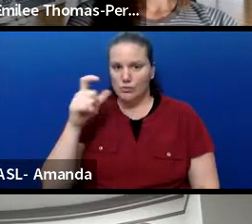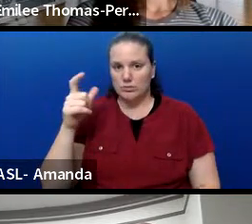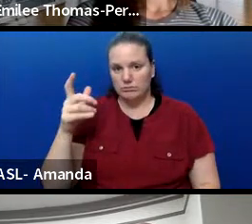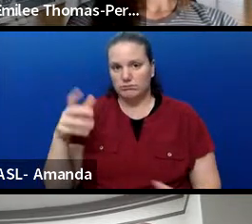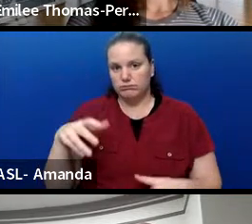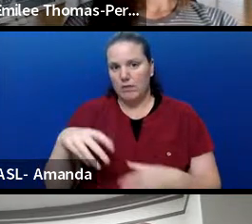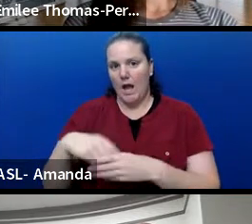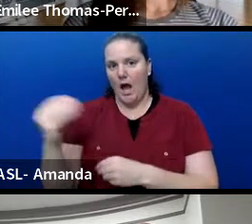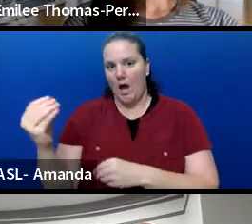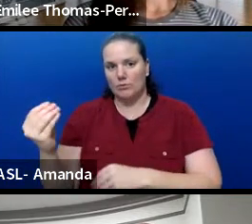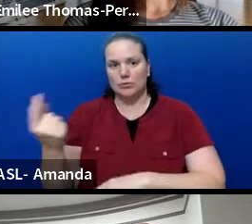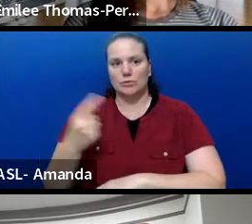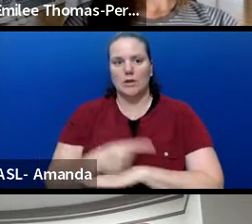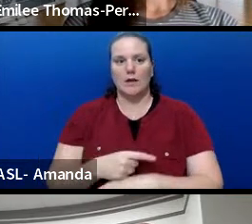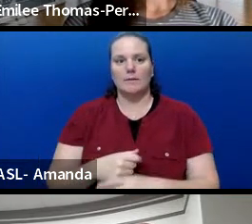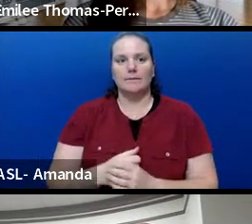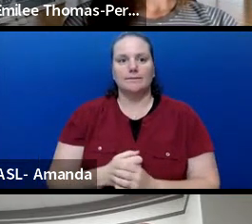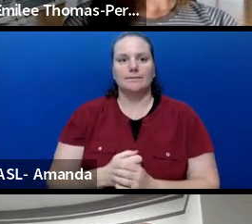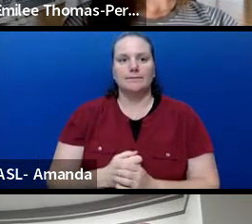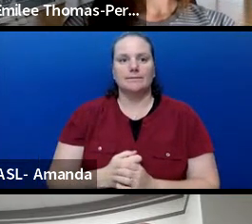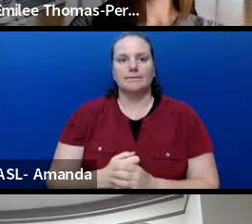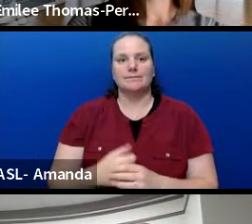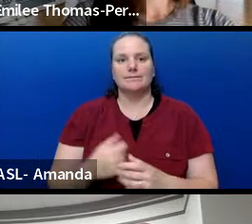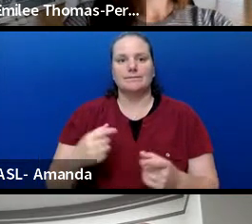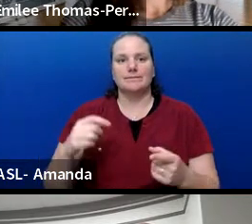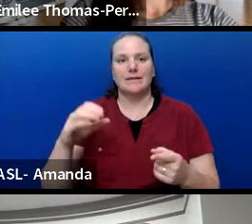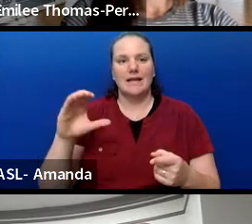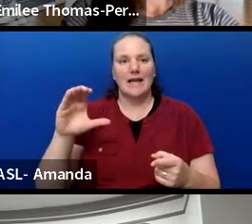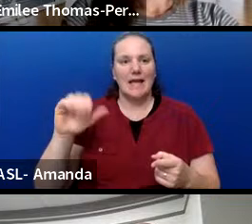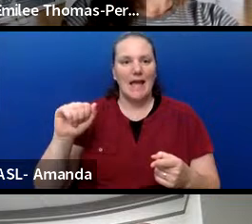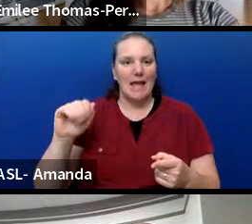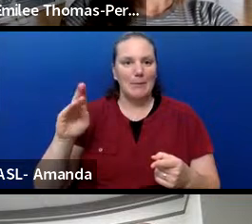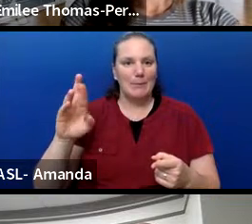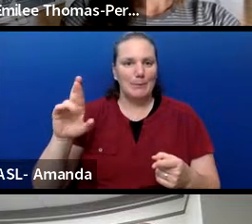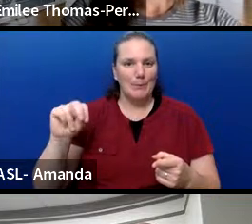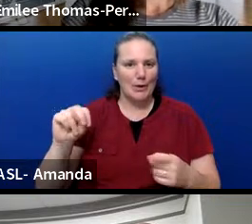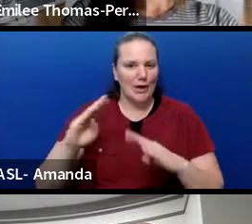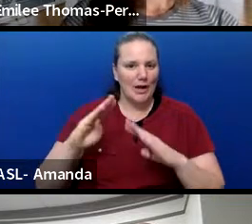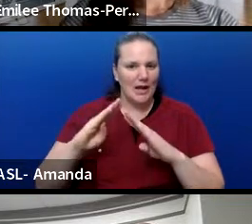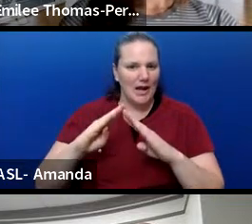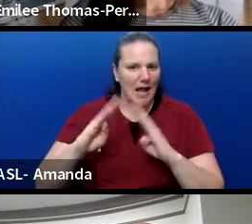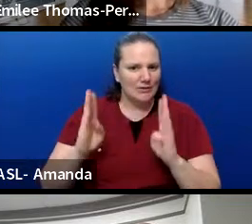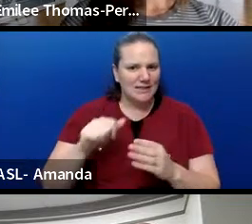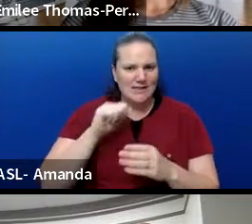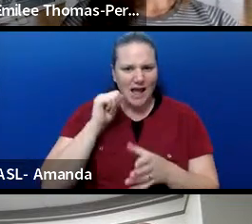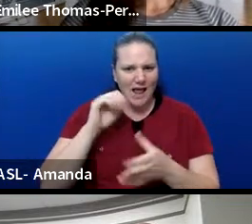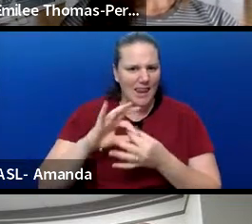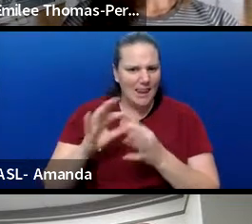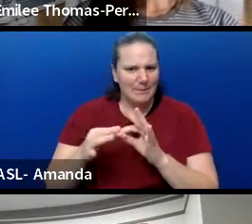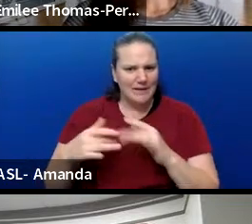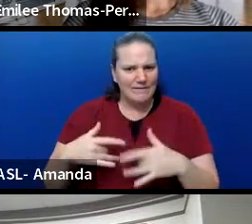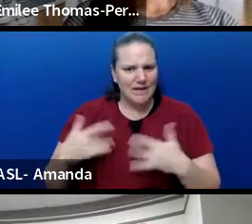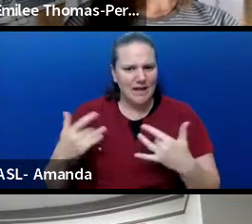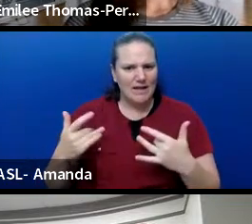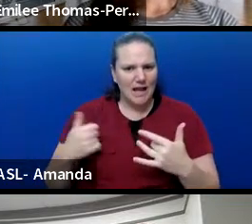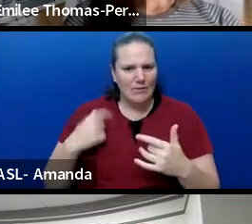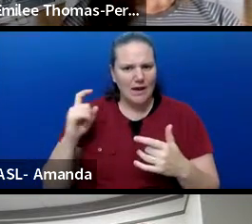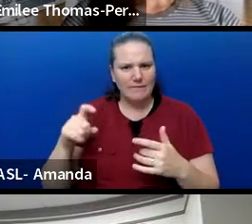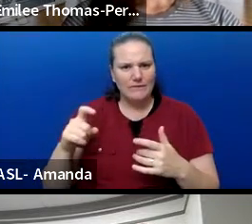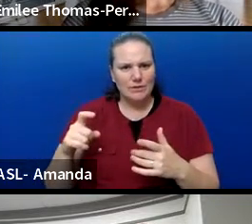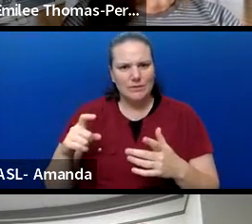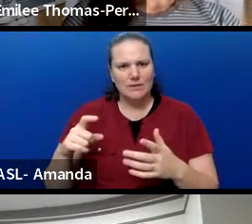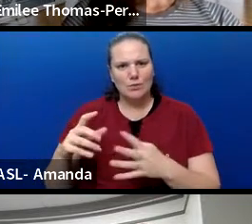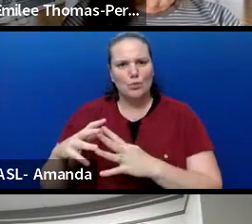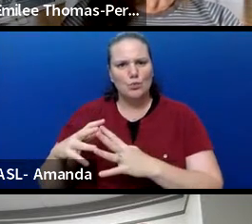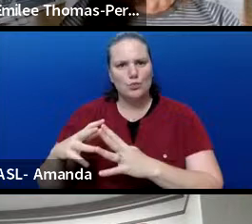And since caper tossing isn't an Olympic event, which would be my it was, I would have to default to wrestling because I